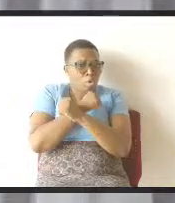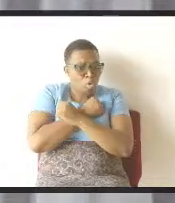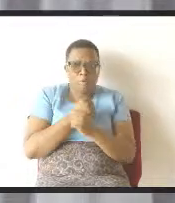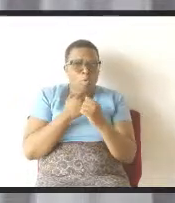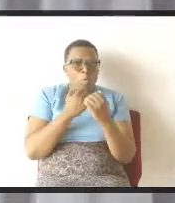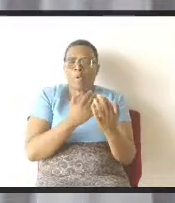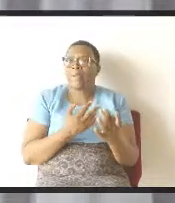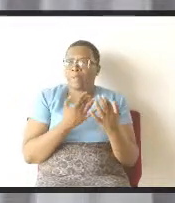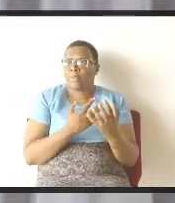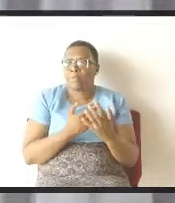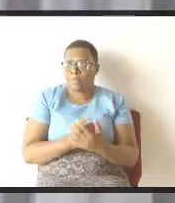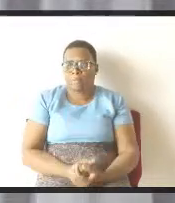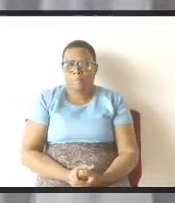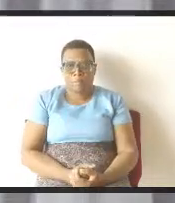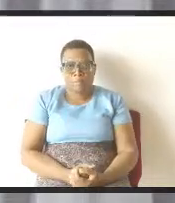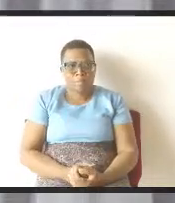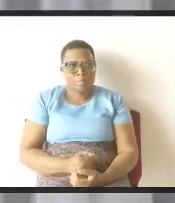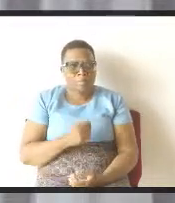Loves to win.